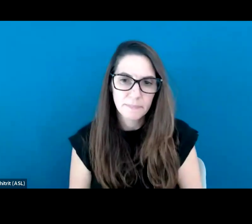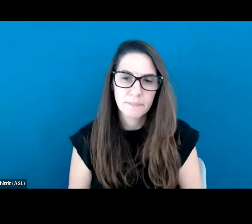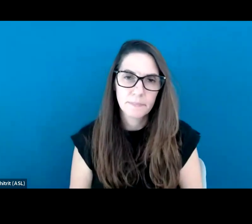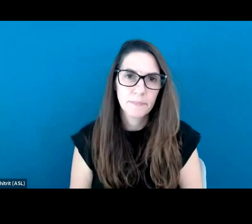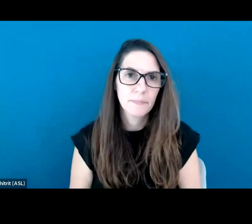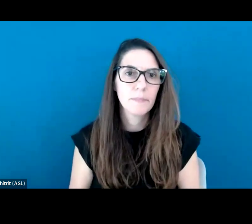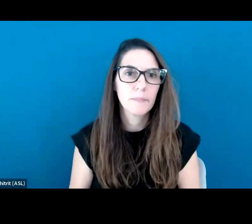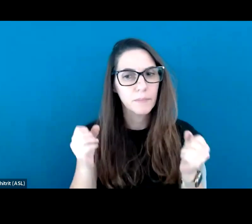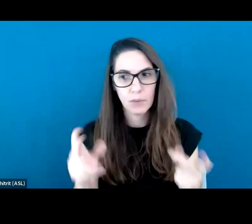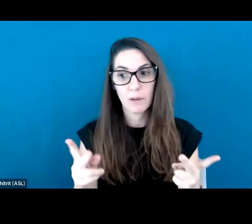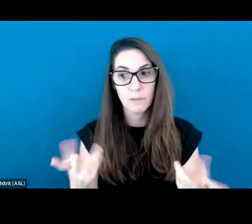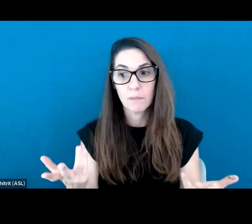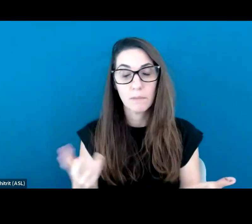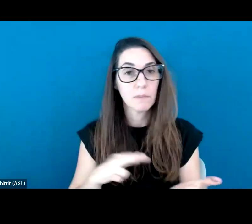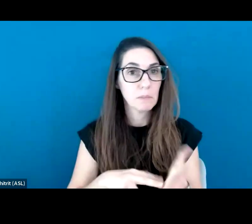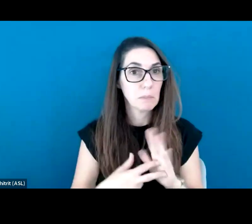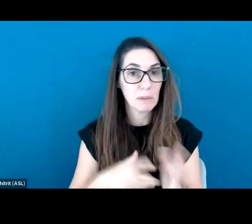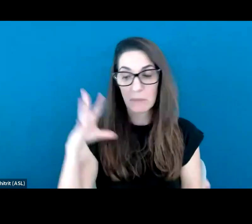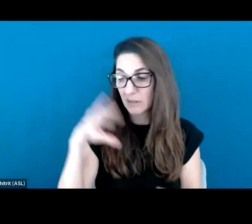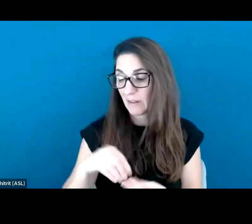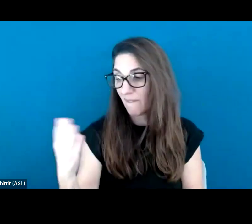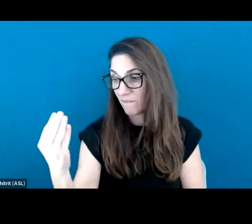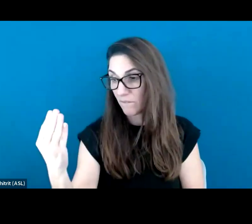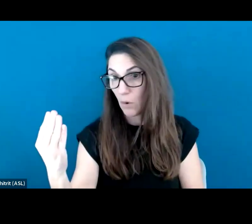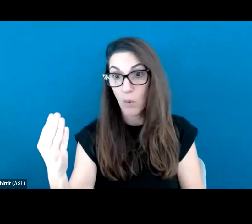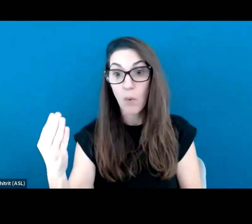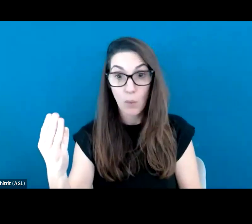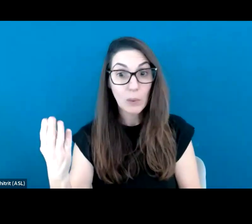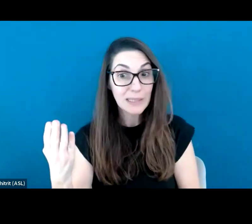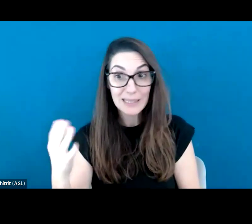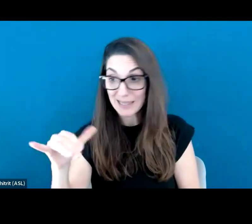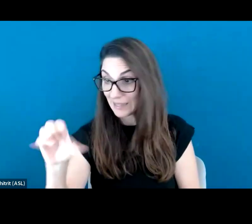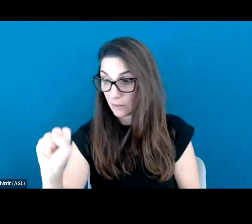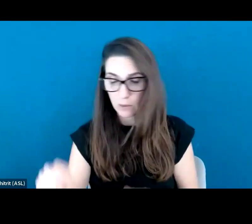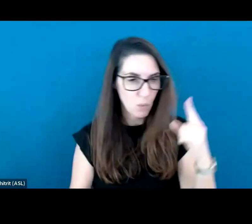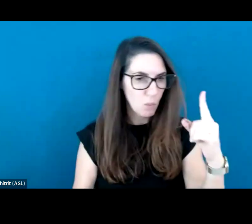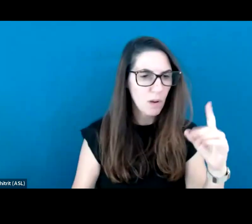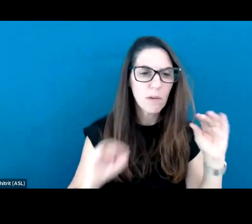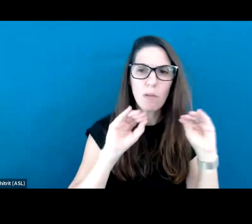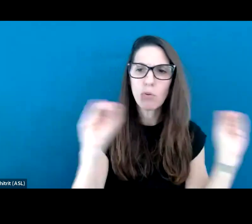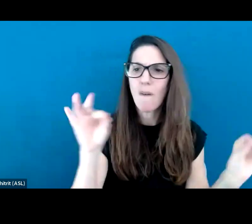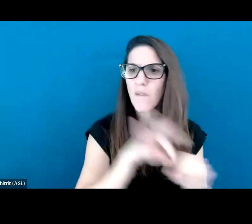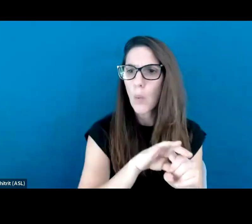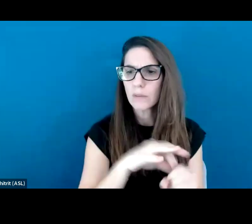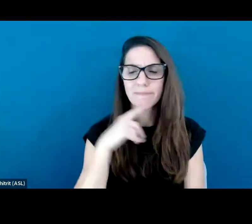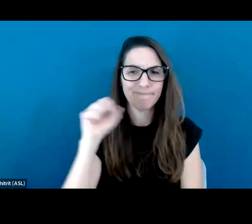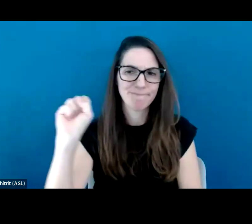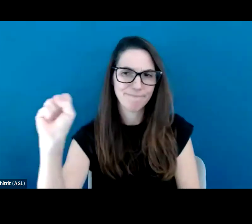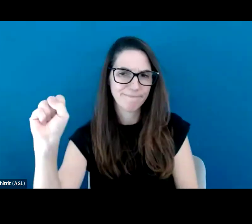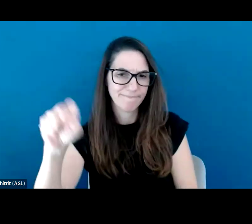Okay, so that's 14 yes and 1 non-voting. Is that correct? That's correct.